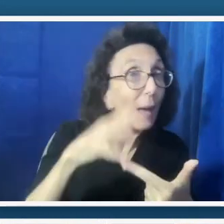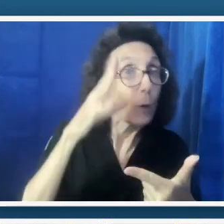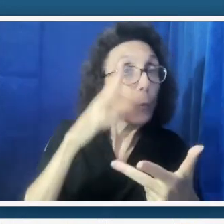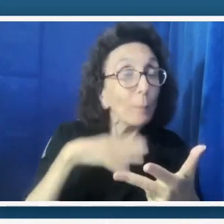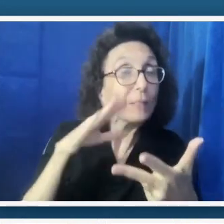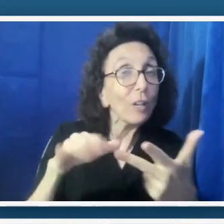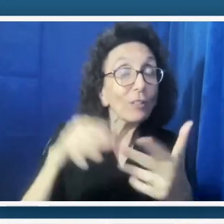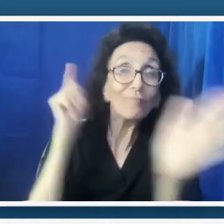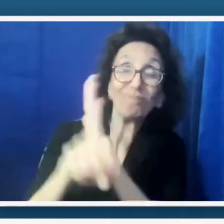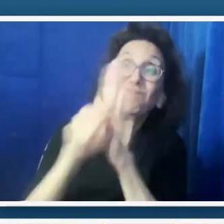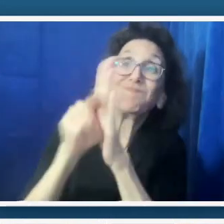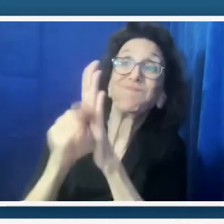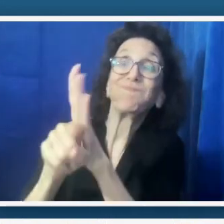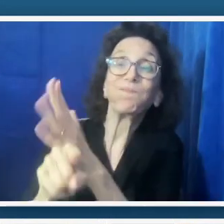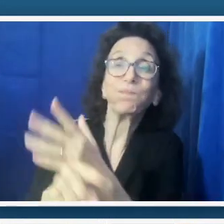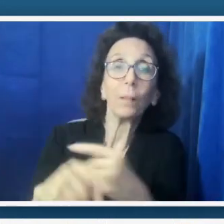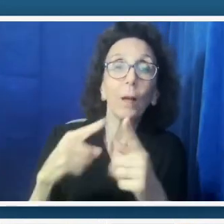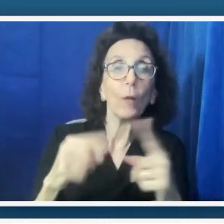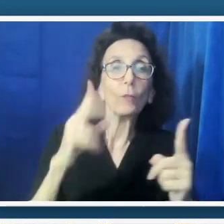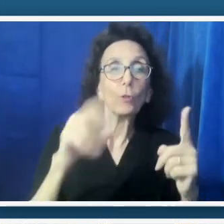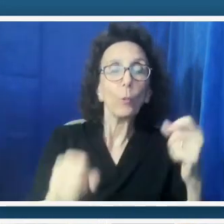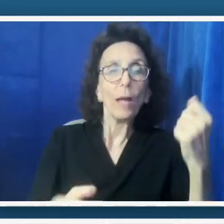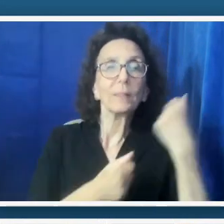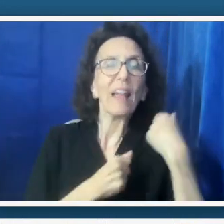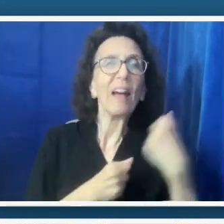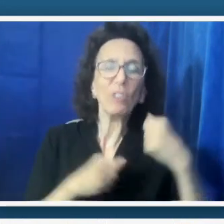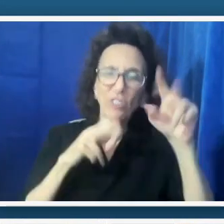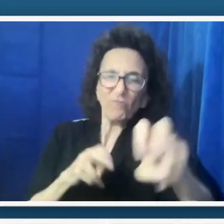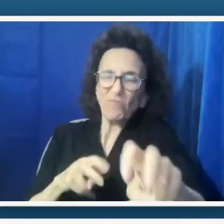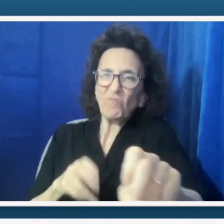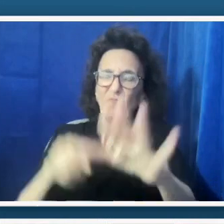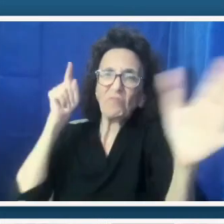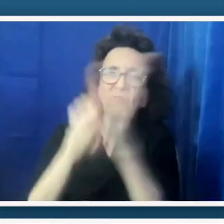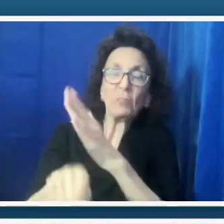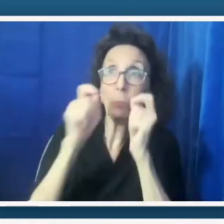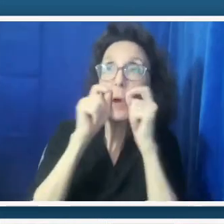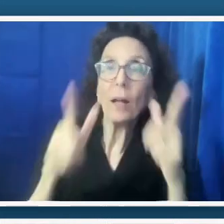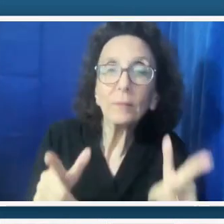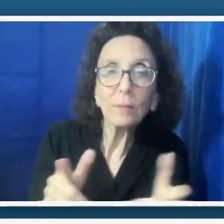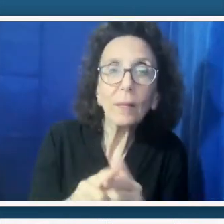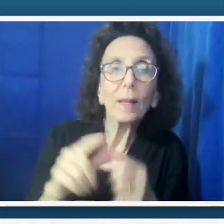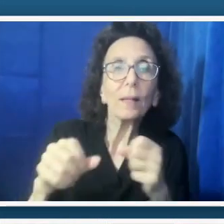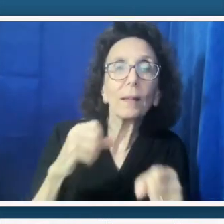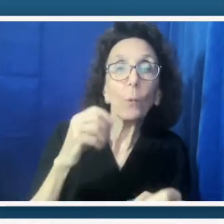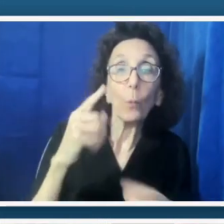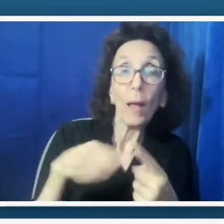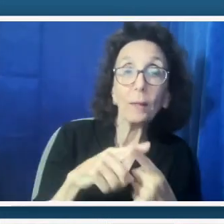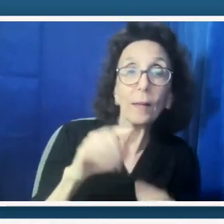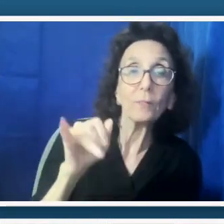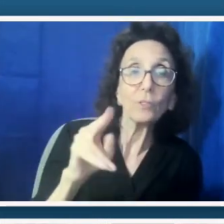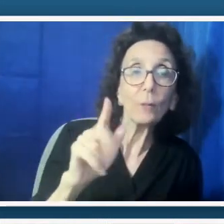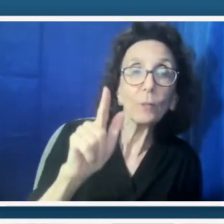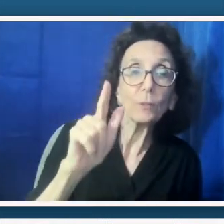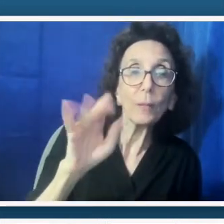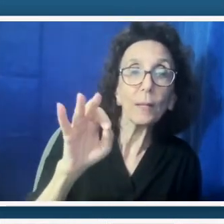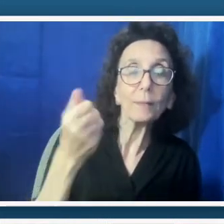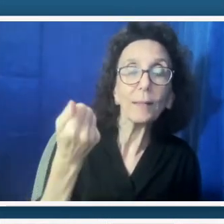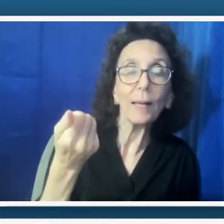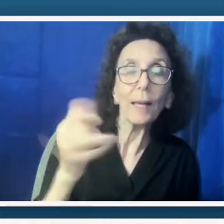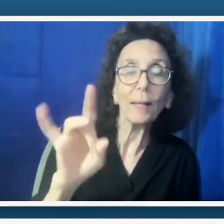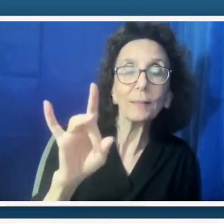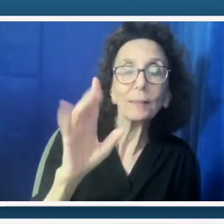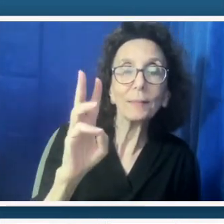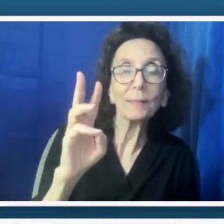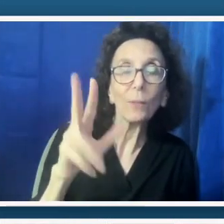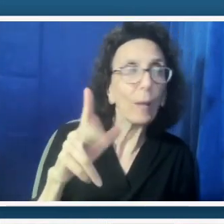unexpected attack by the US cavalry on their encampment. The date was January 29th, 1863, and by all accounts, the weather was very